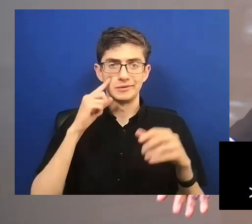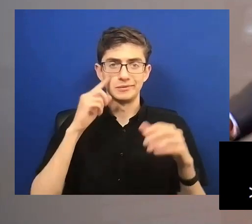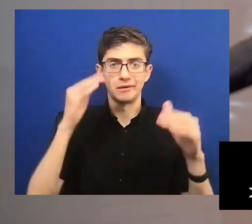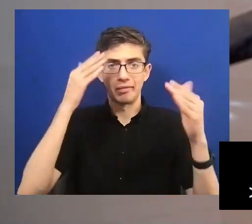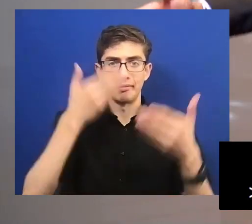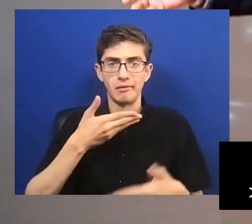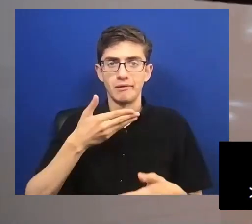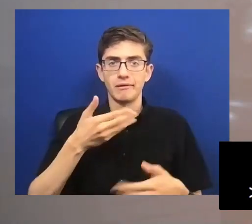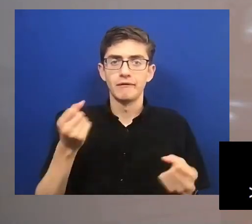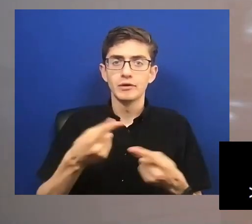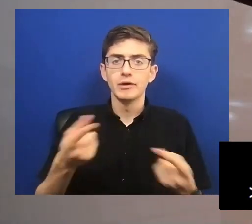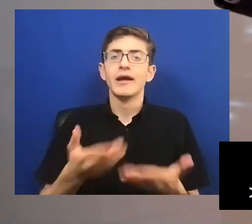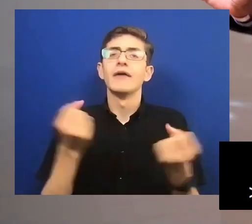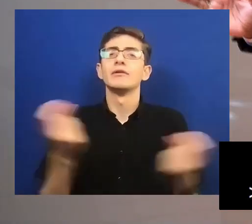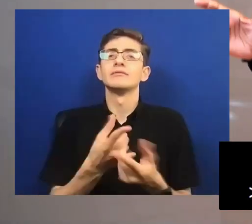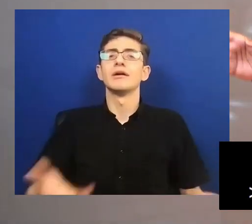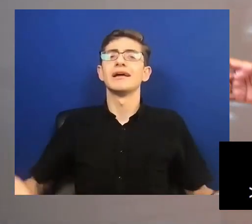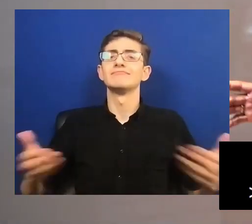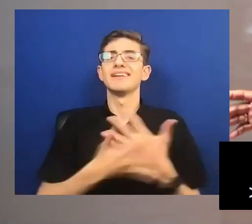this.